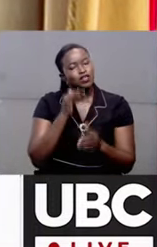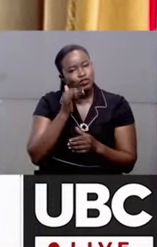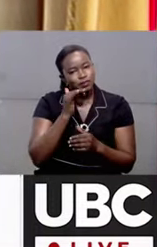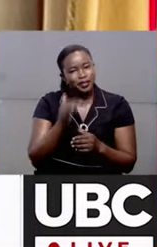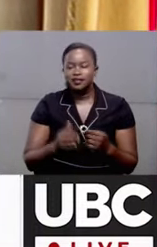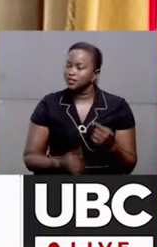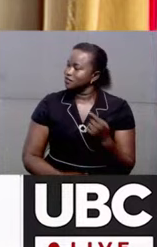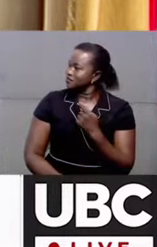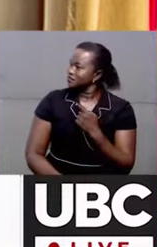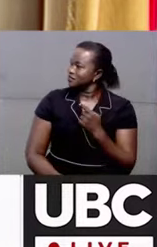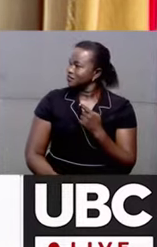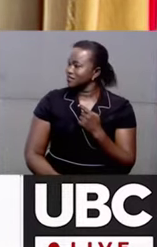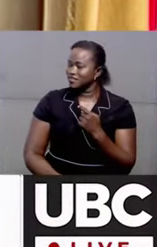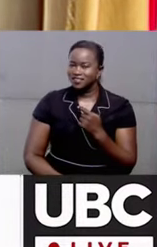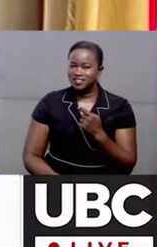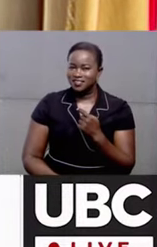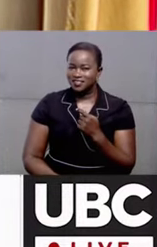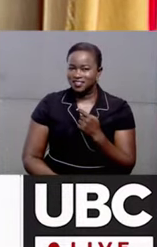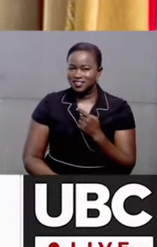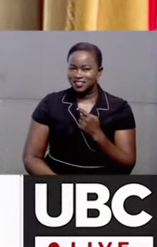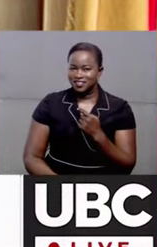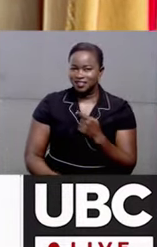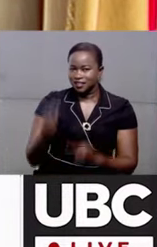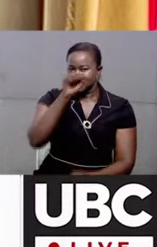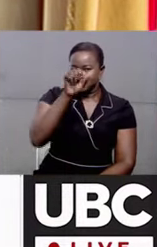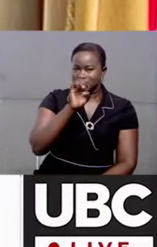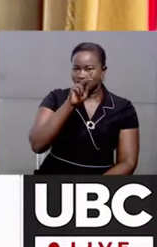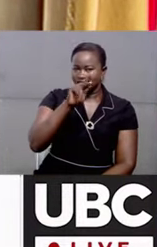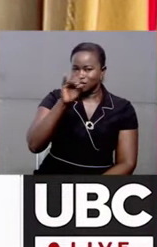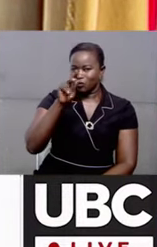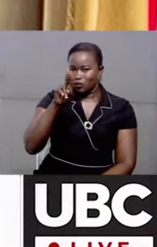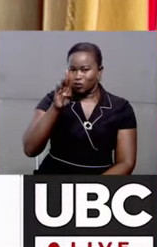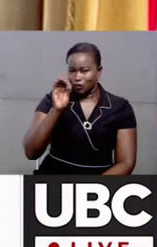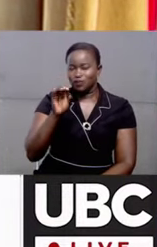Right Honorable. Stand. Right Honorable Speaker. I was the first.